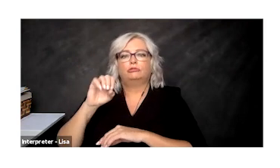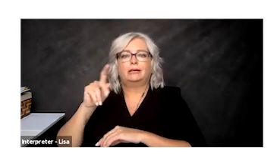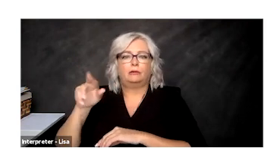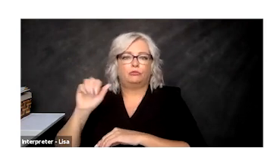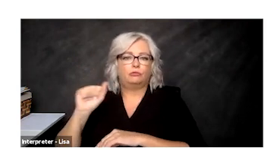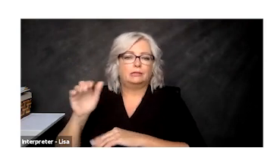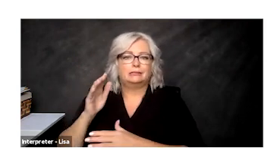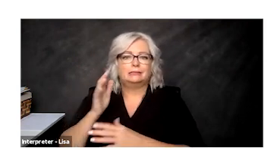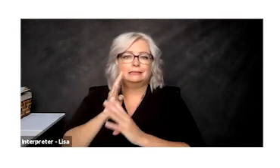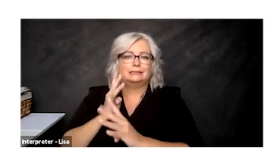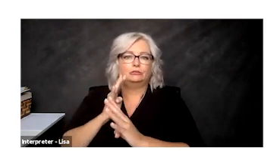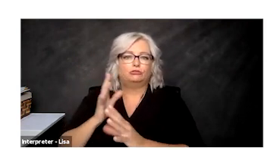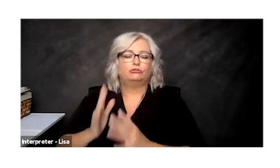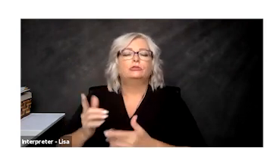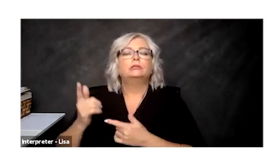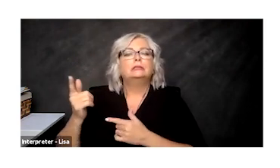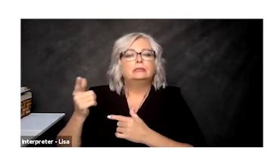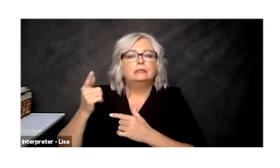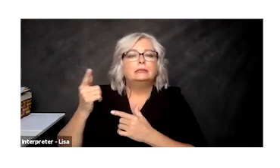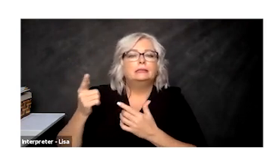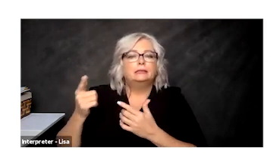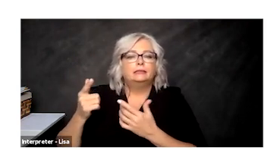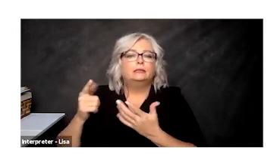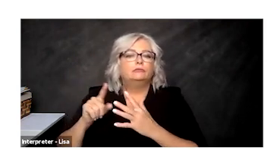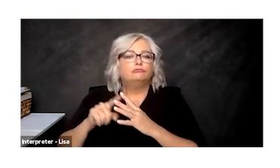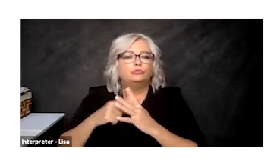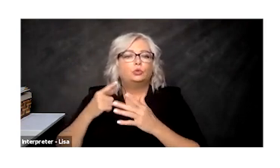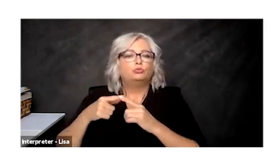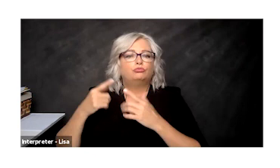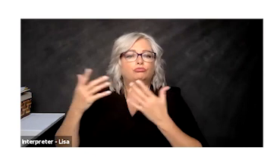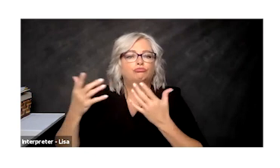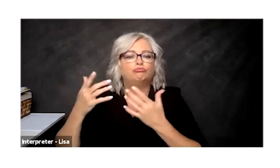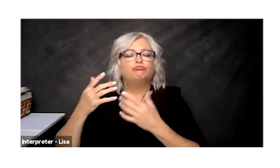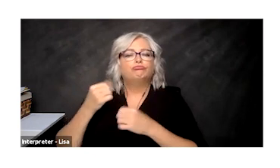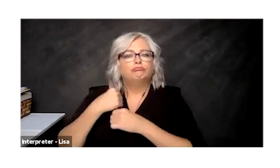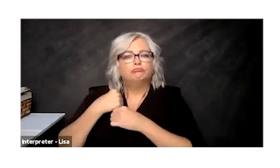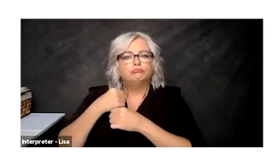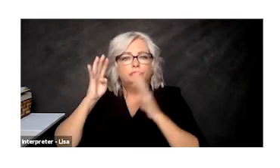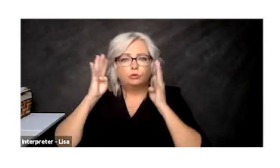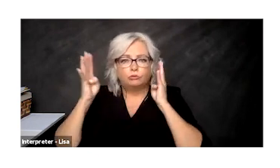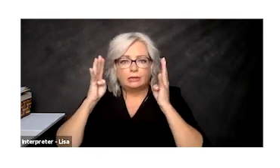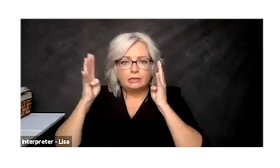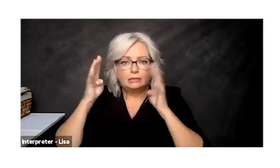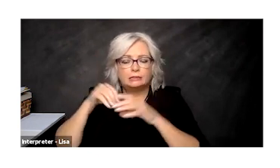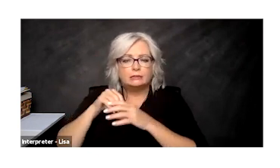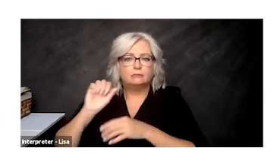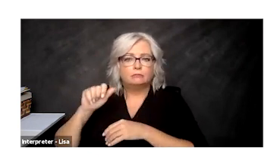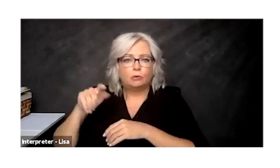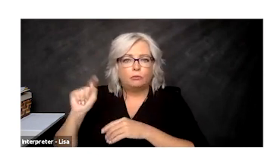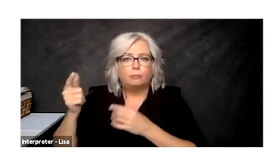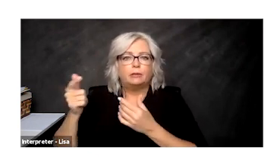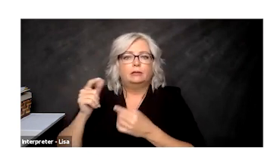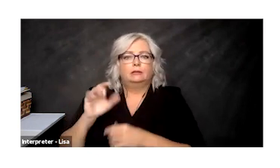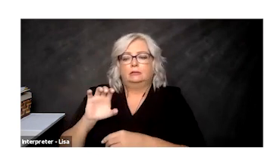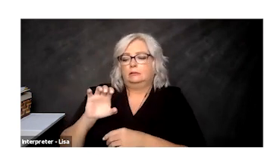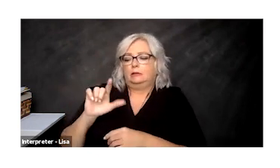sort of staging tableaus within his apartment in which he recreated classic works